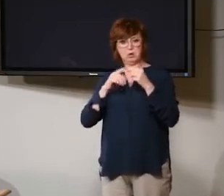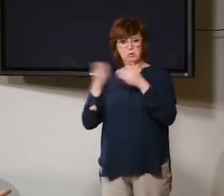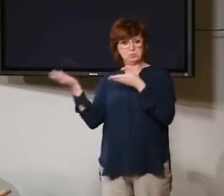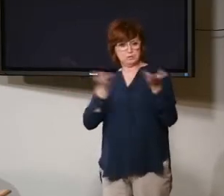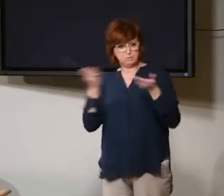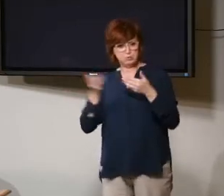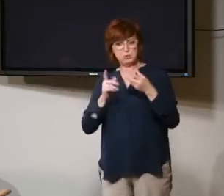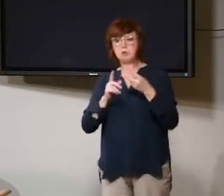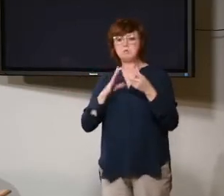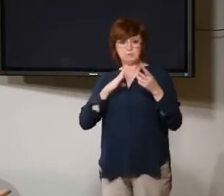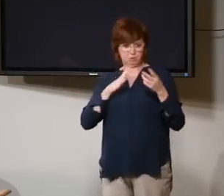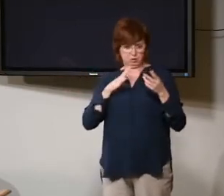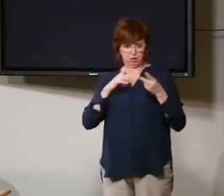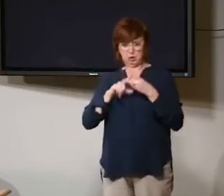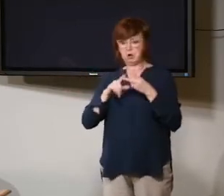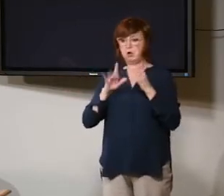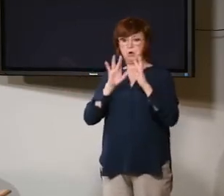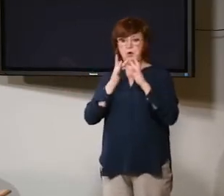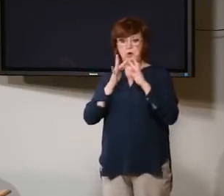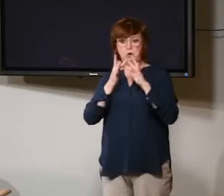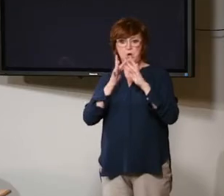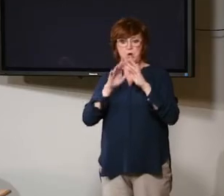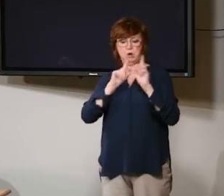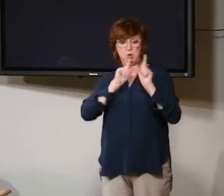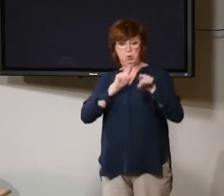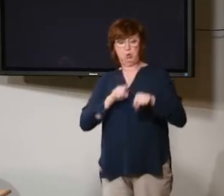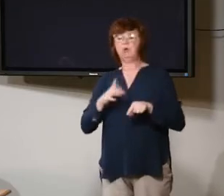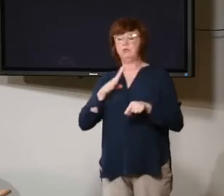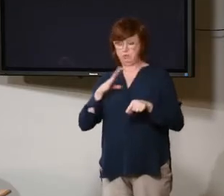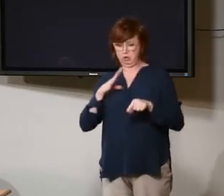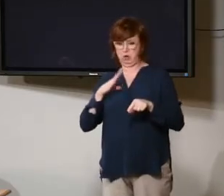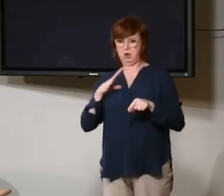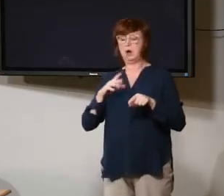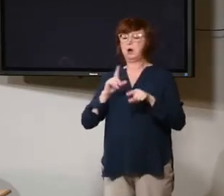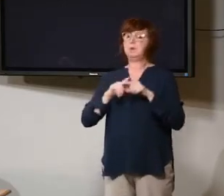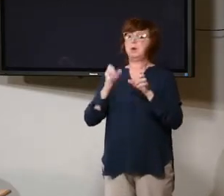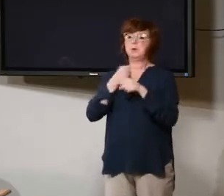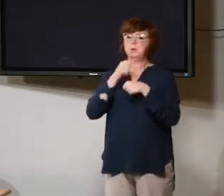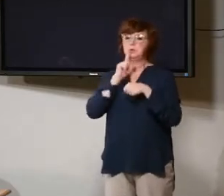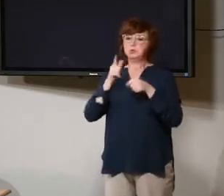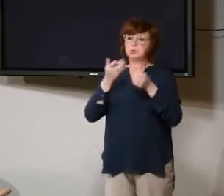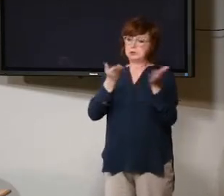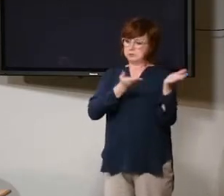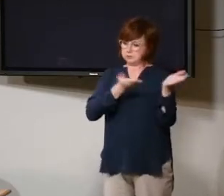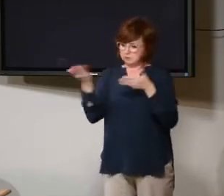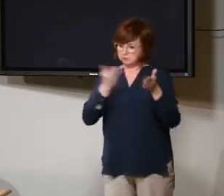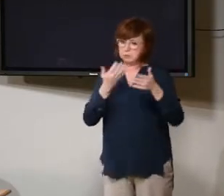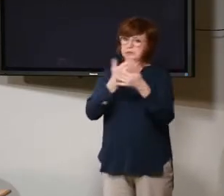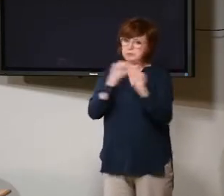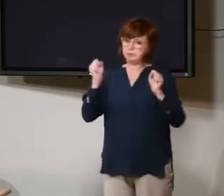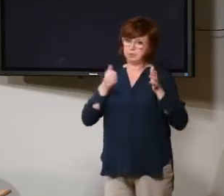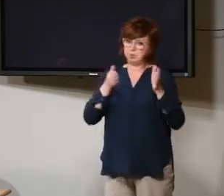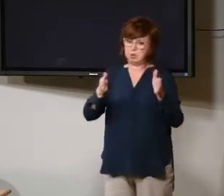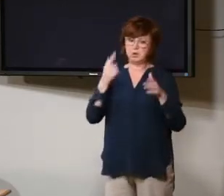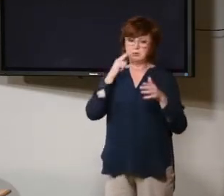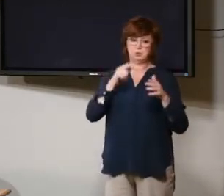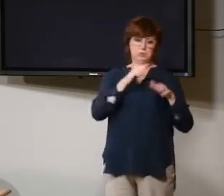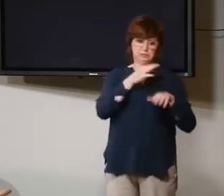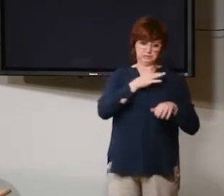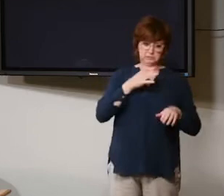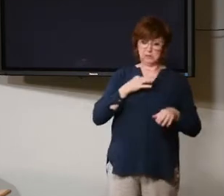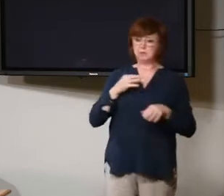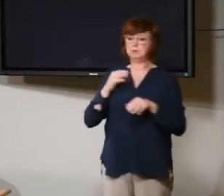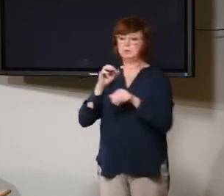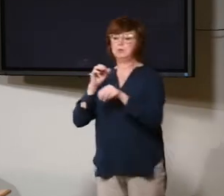long as you are ensuring that there is safe social distancing measures in place for your employees and any of your customers.